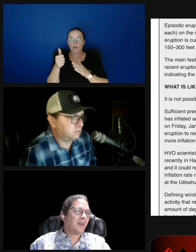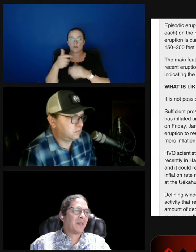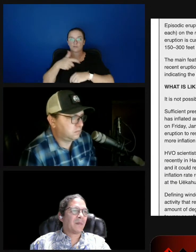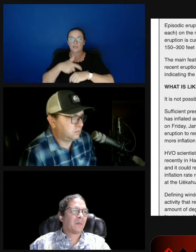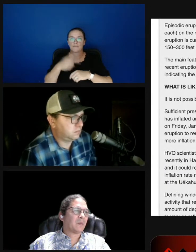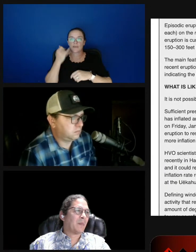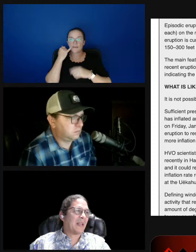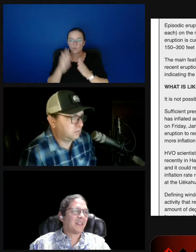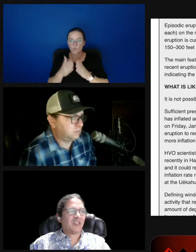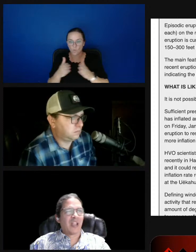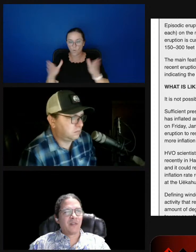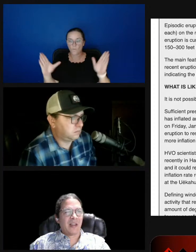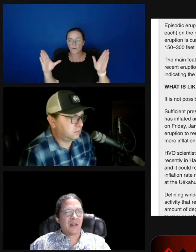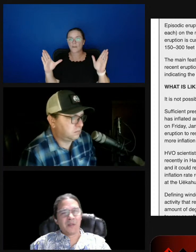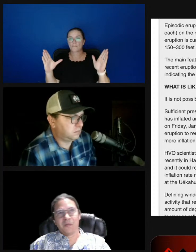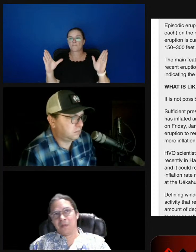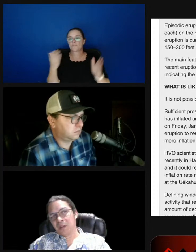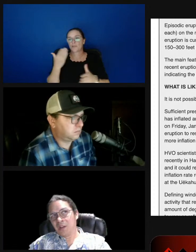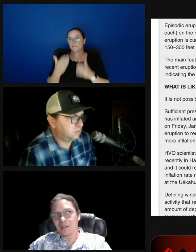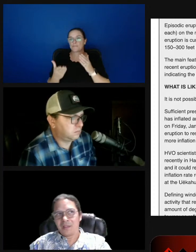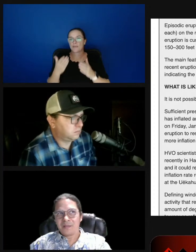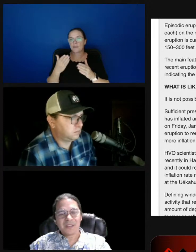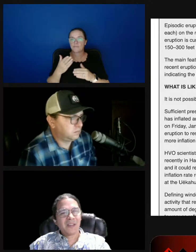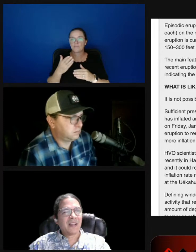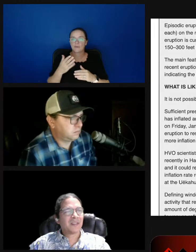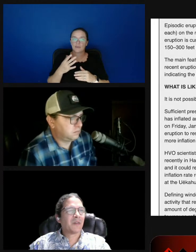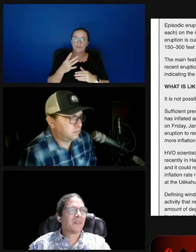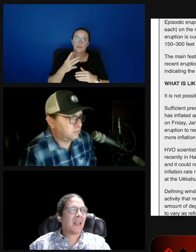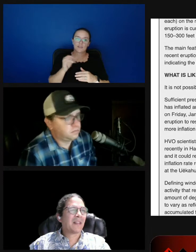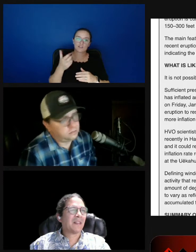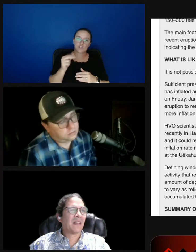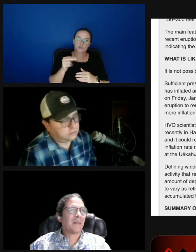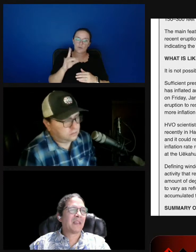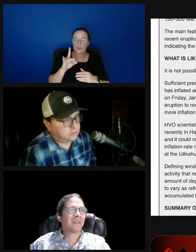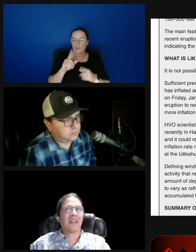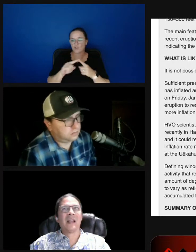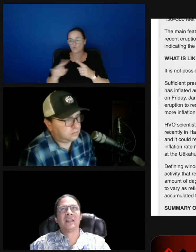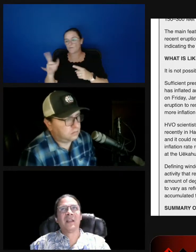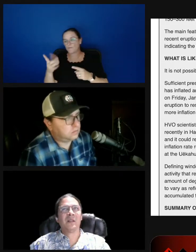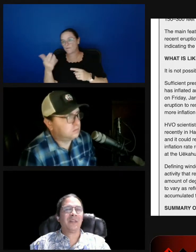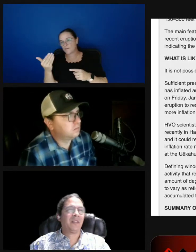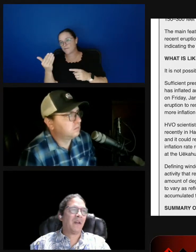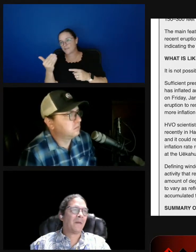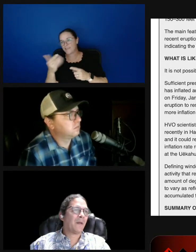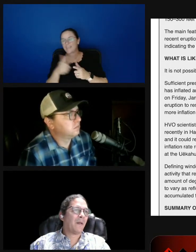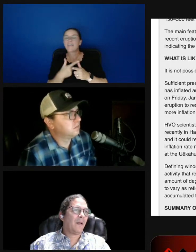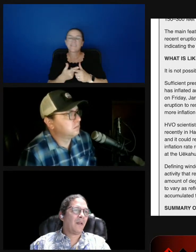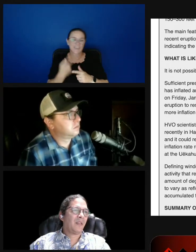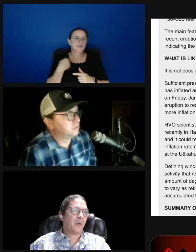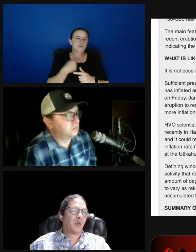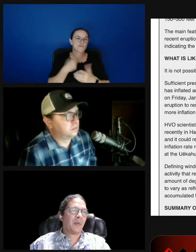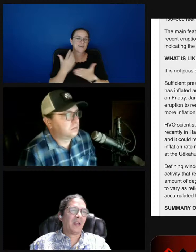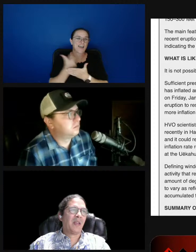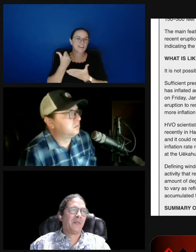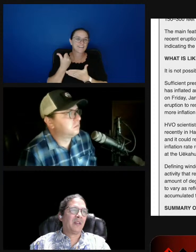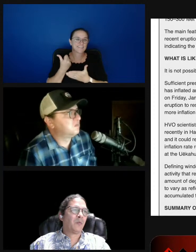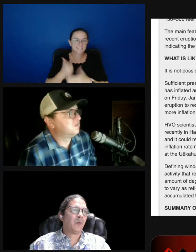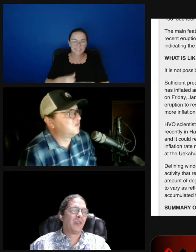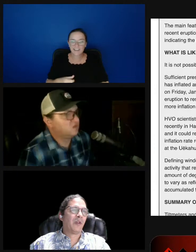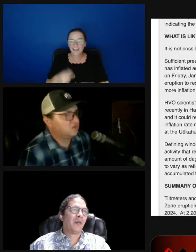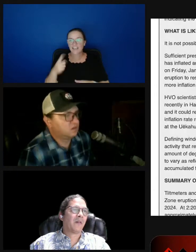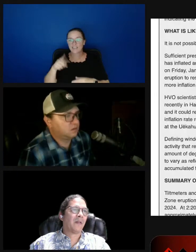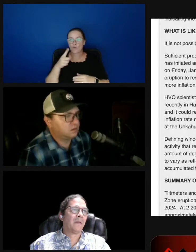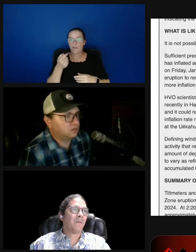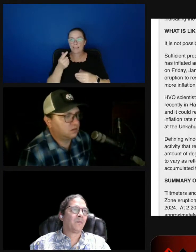a little bit, you might say January 8th to 15th, we'll say, right? So and then they basically got the tail end of it there. They were a little bit ahead of it